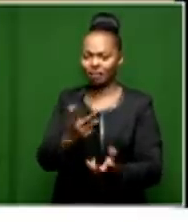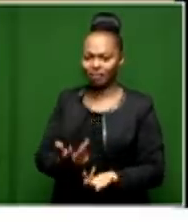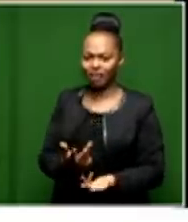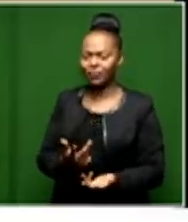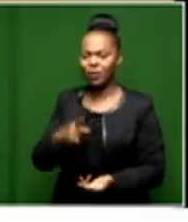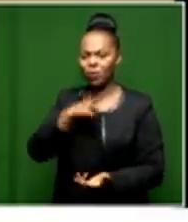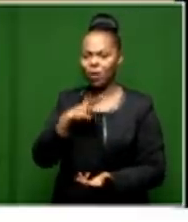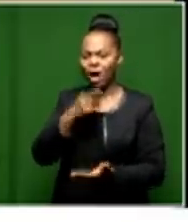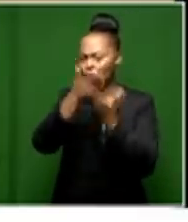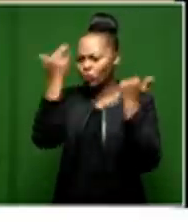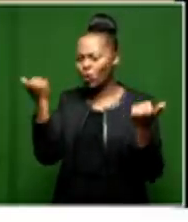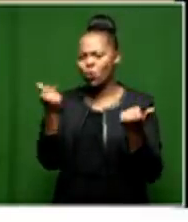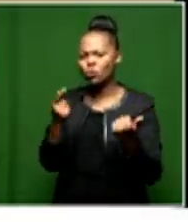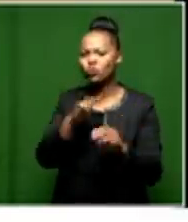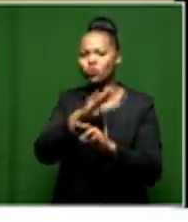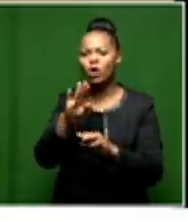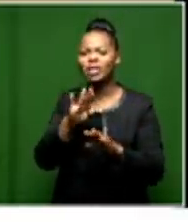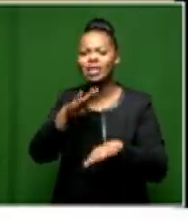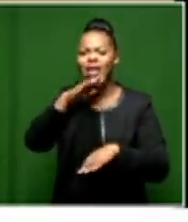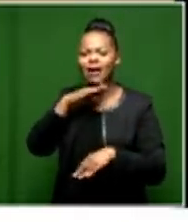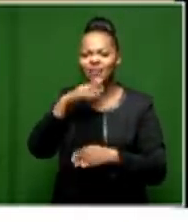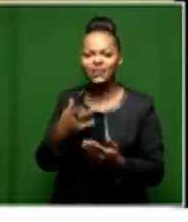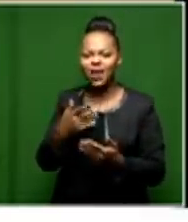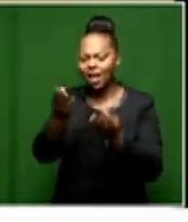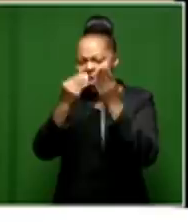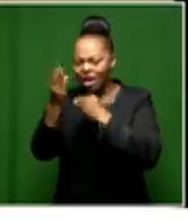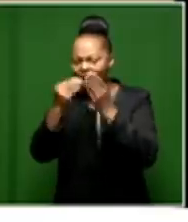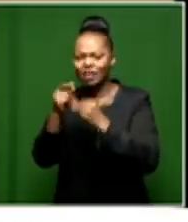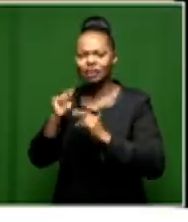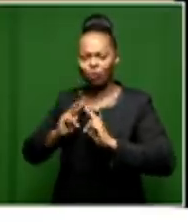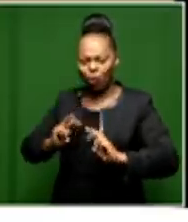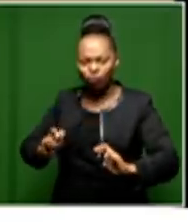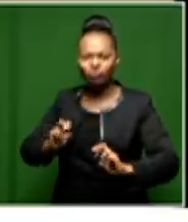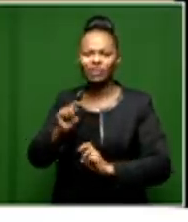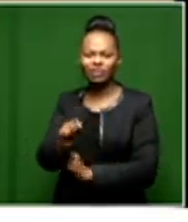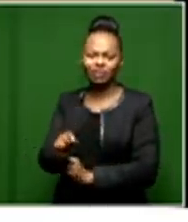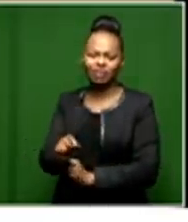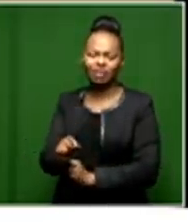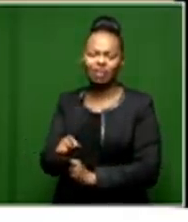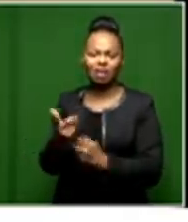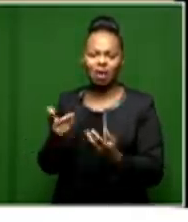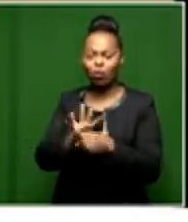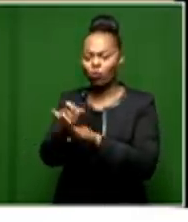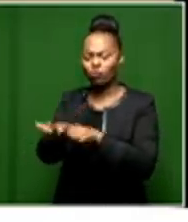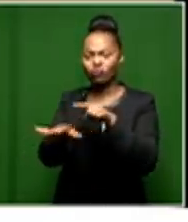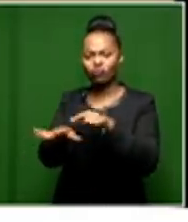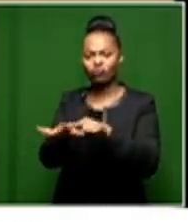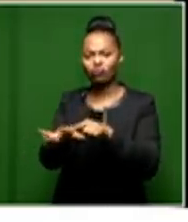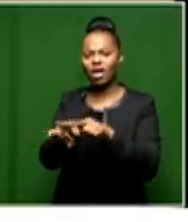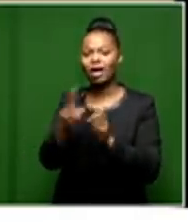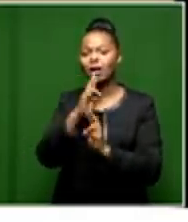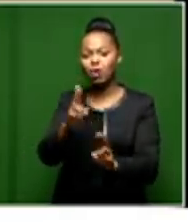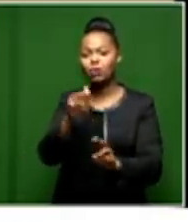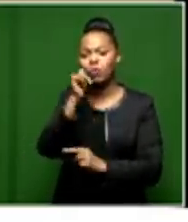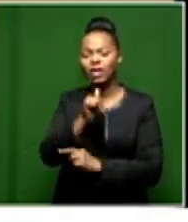moment because we don't know enough about it. It's only been around for a month or so. I think the first recorded appearance of it was in September in